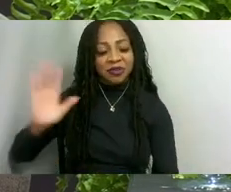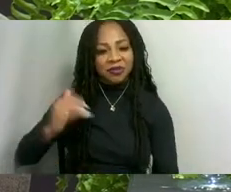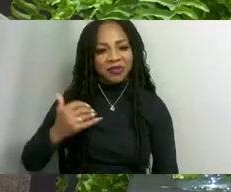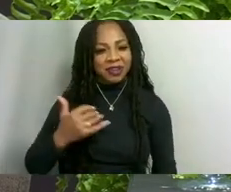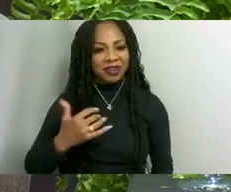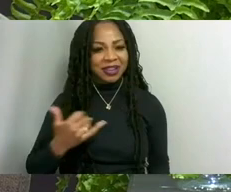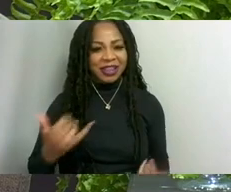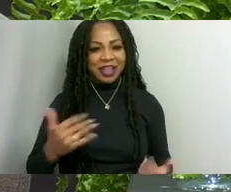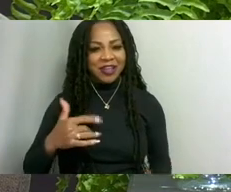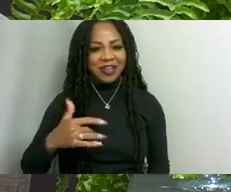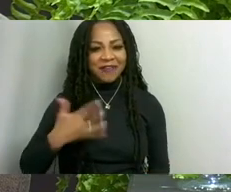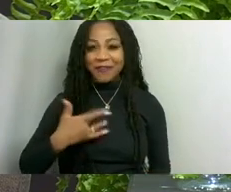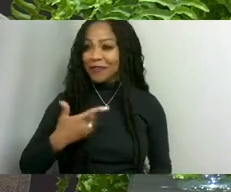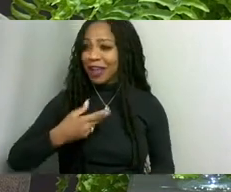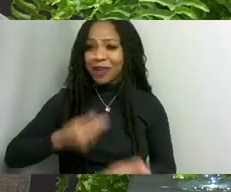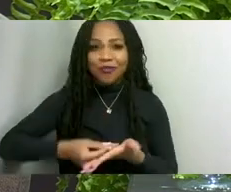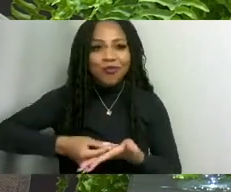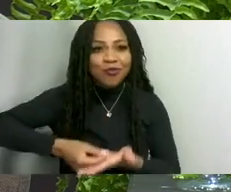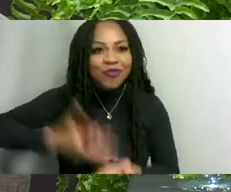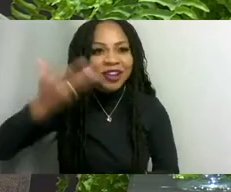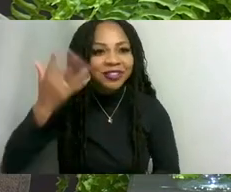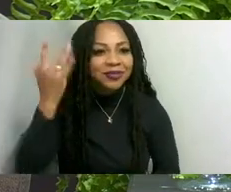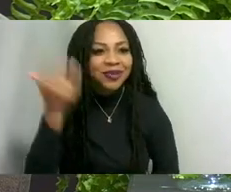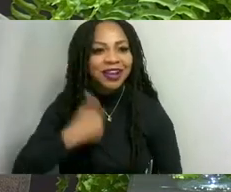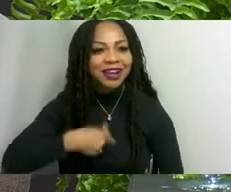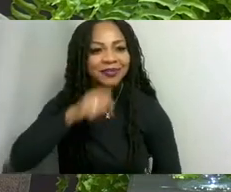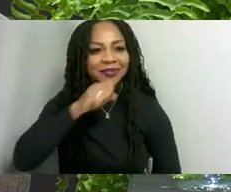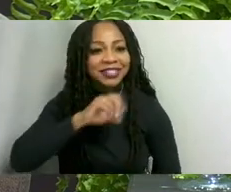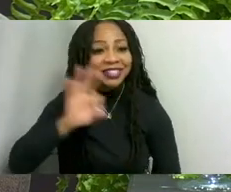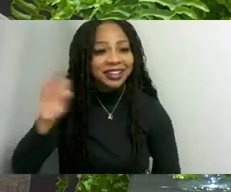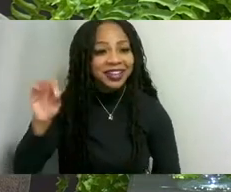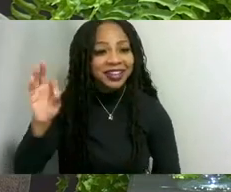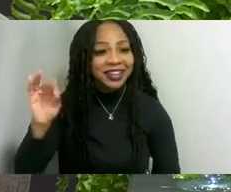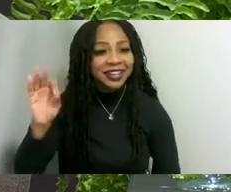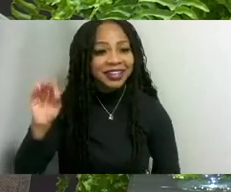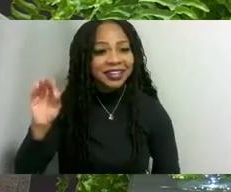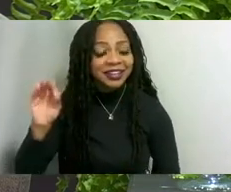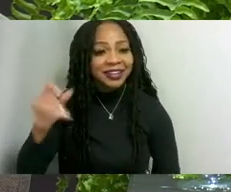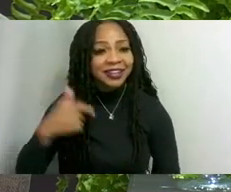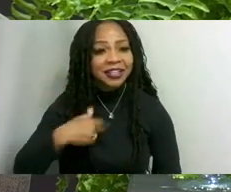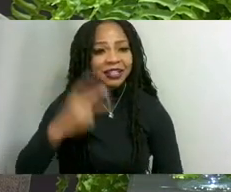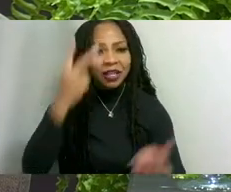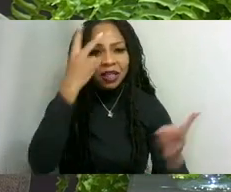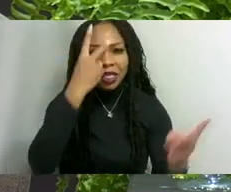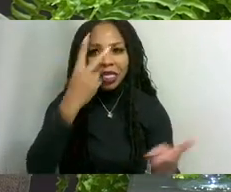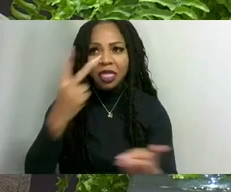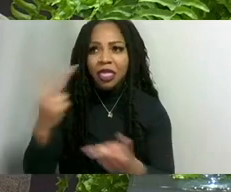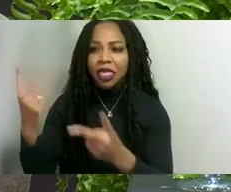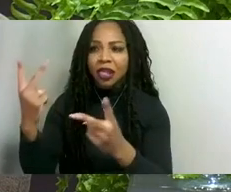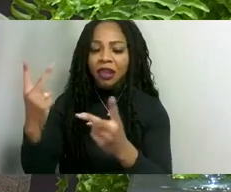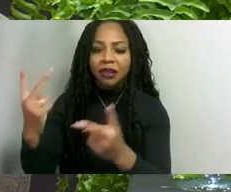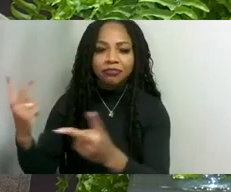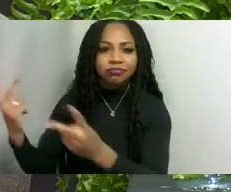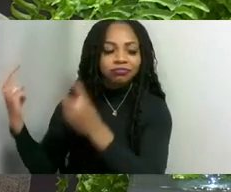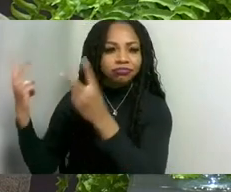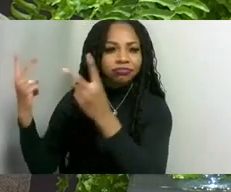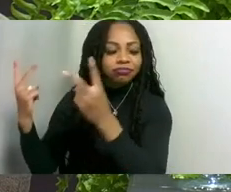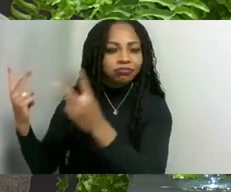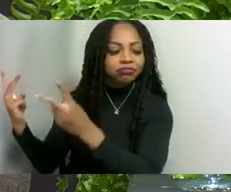I'm 90 and I can see the difference. Our people are more respected than ever.